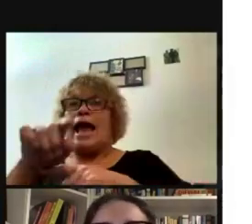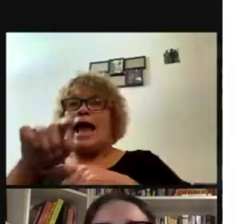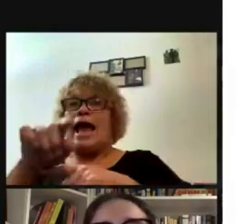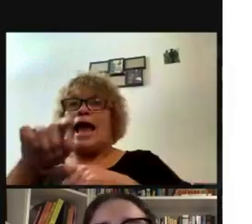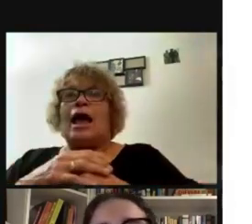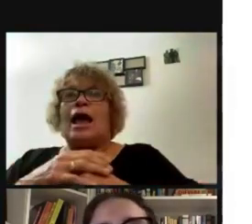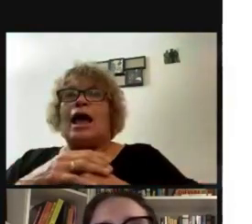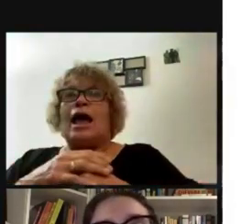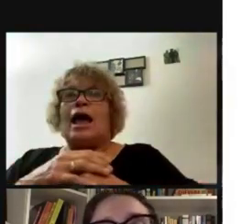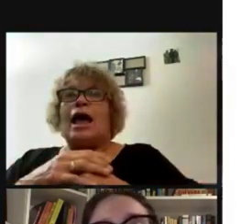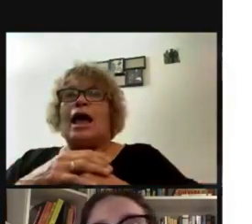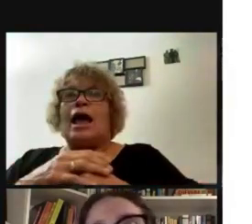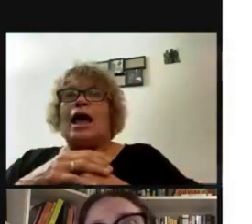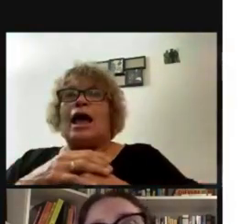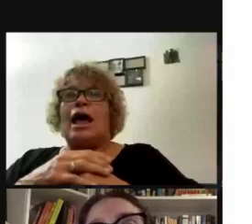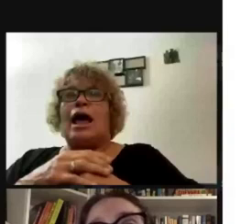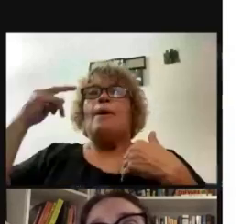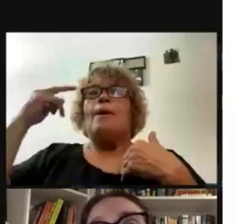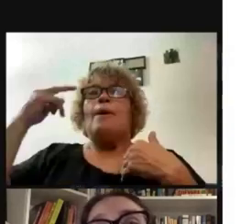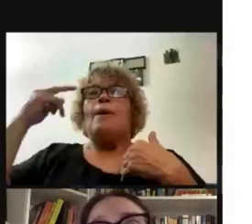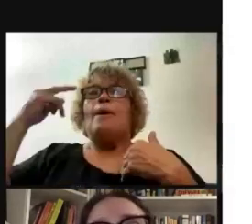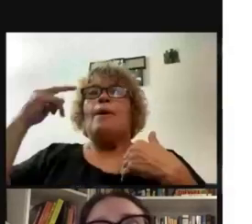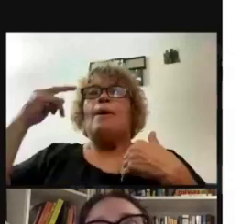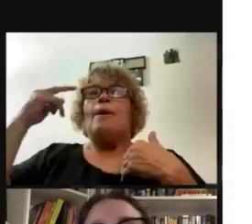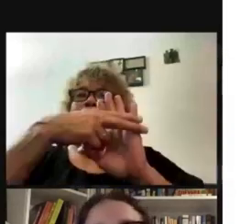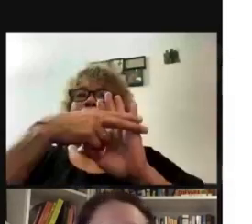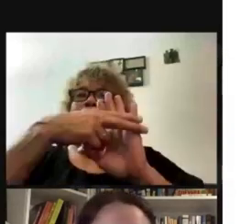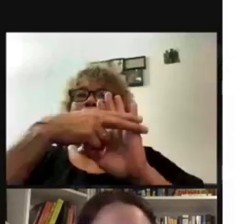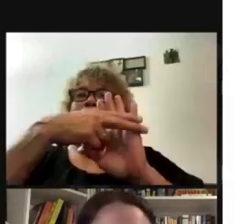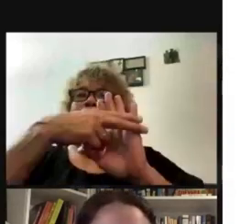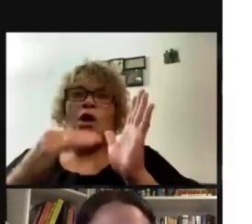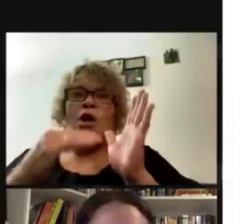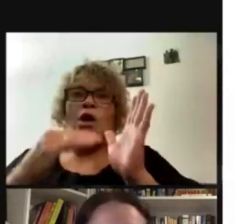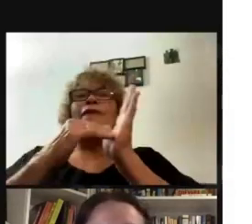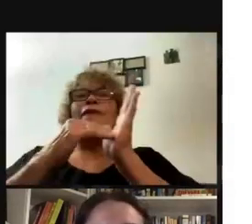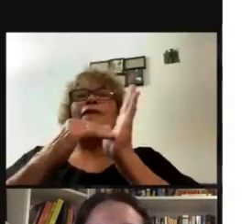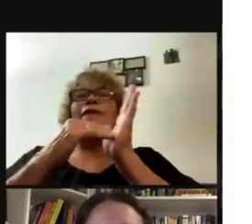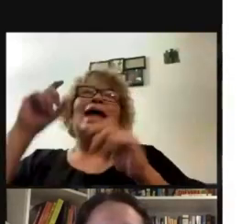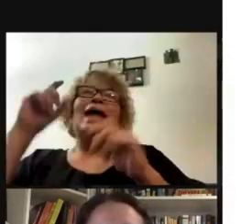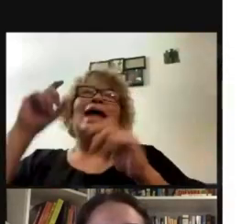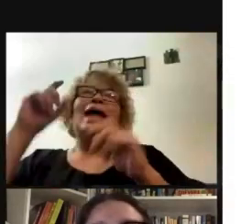young Mexican origin women were labeled often sexually delinquent,